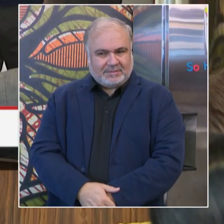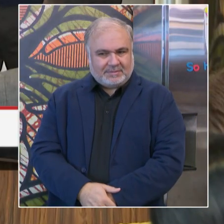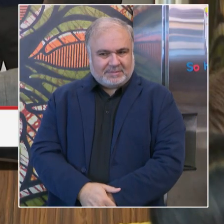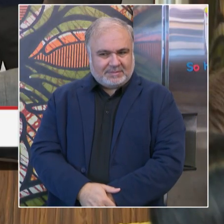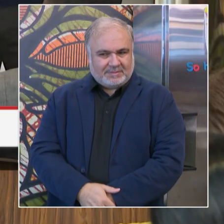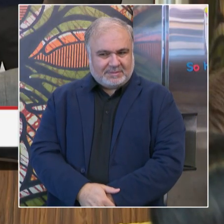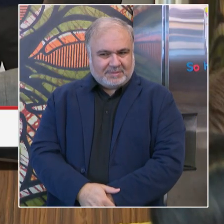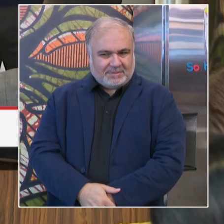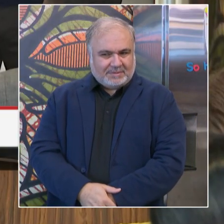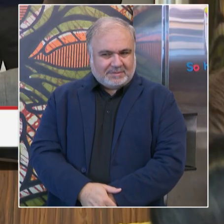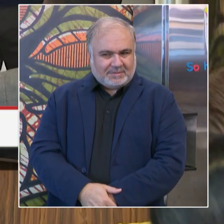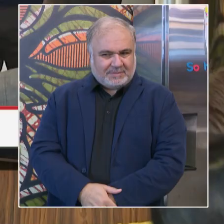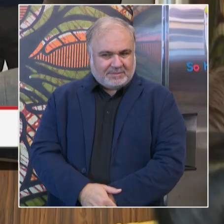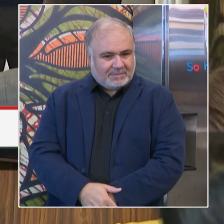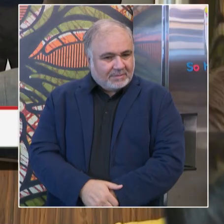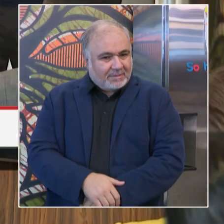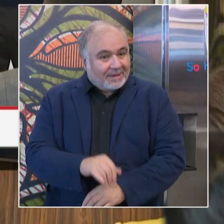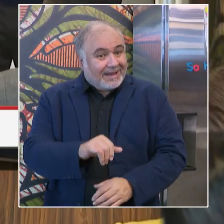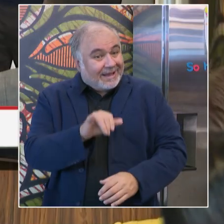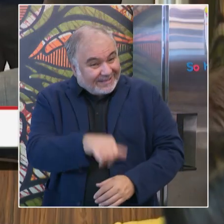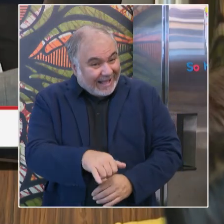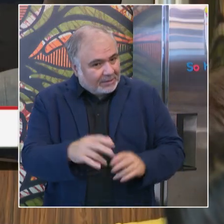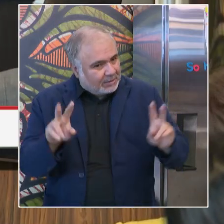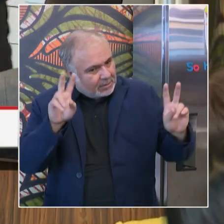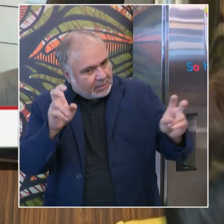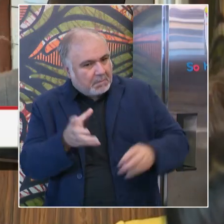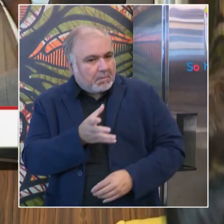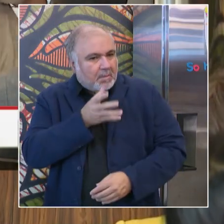and thank you, Mayor Bowser.